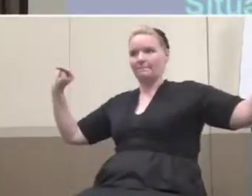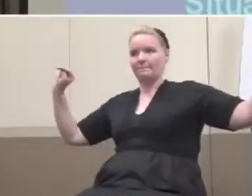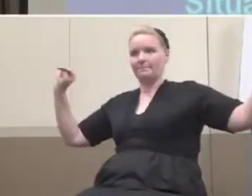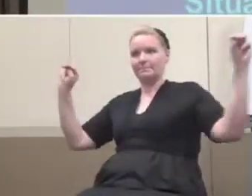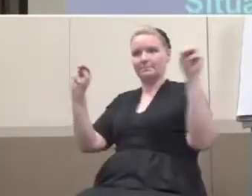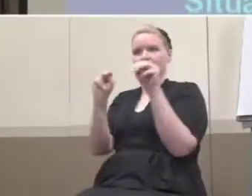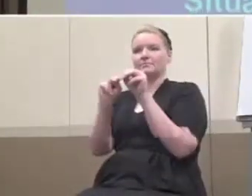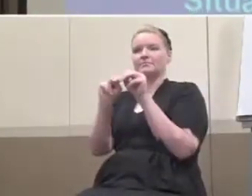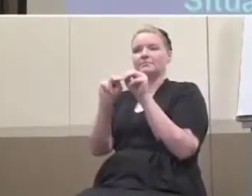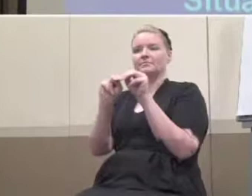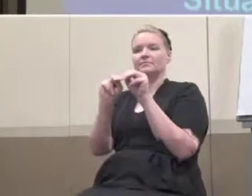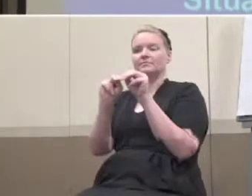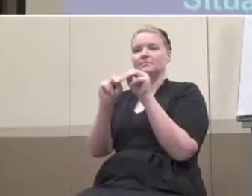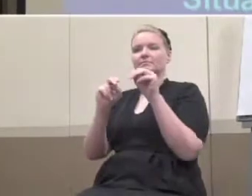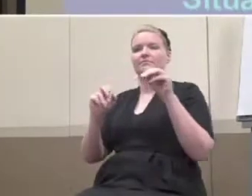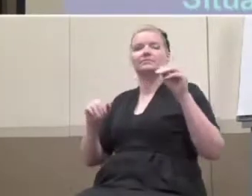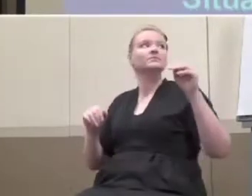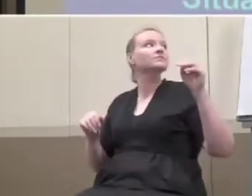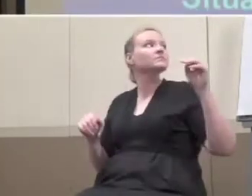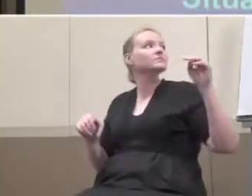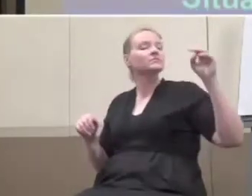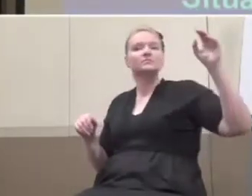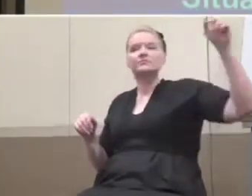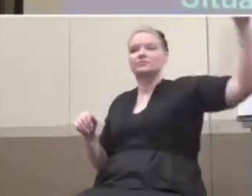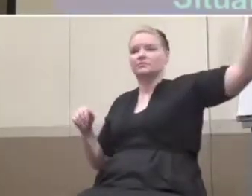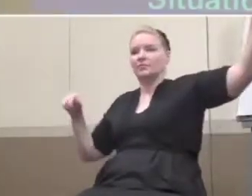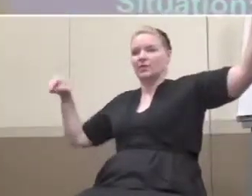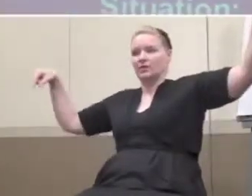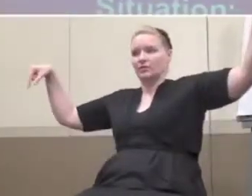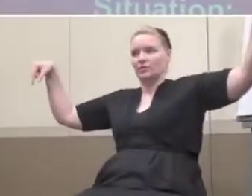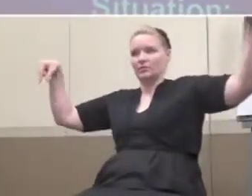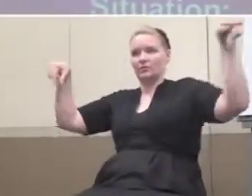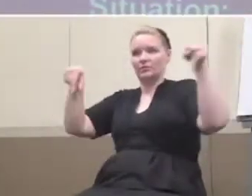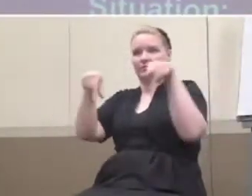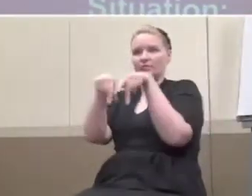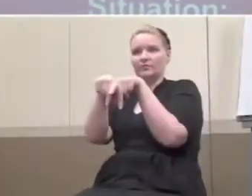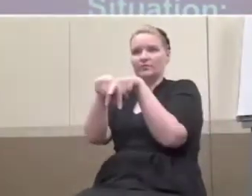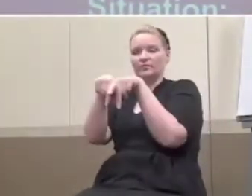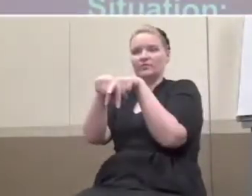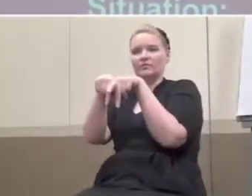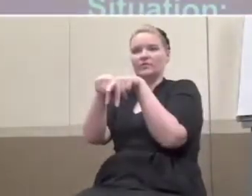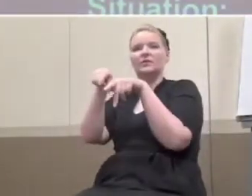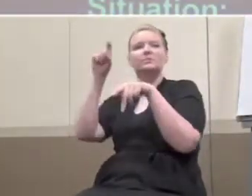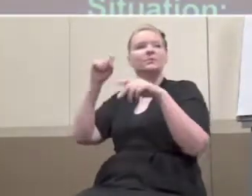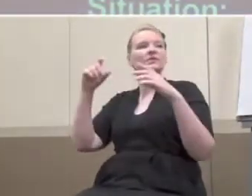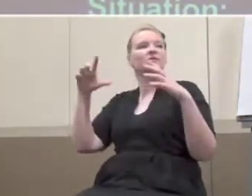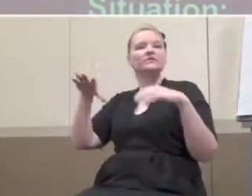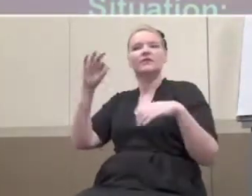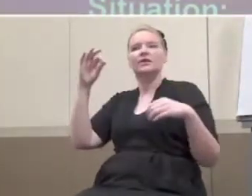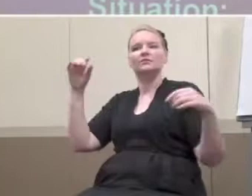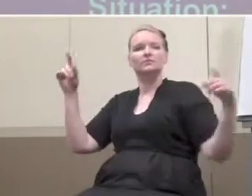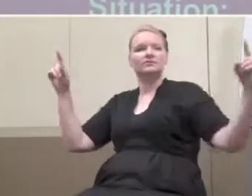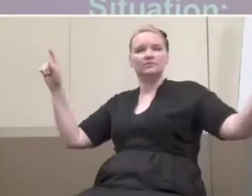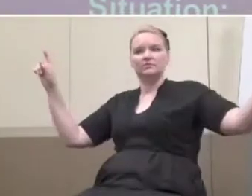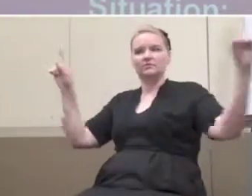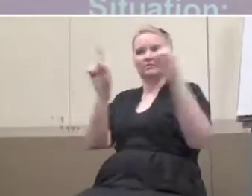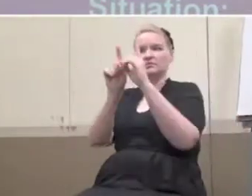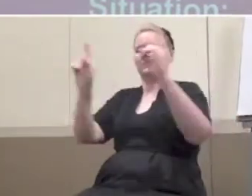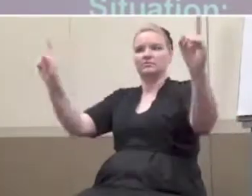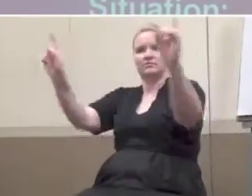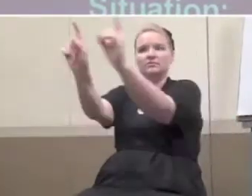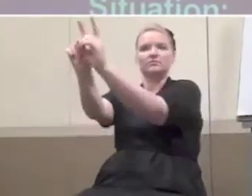to partner with. P and Q, any P over here needs to look for a Q over on this side.